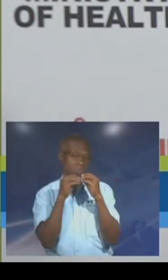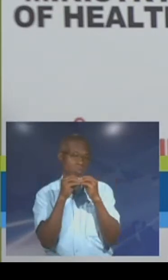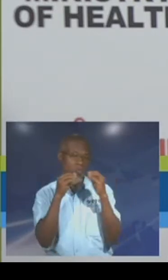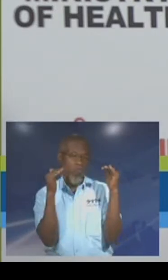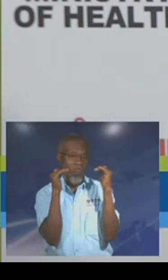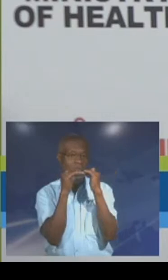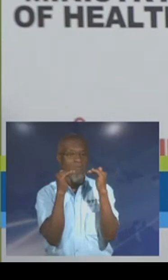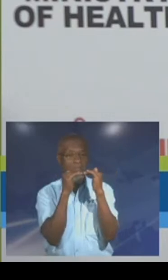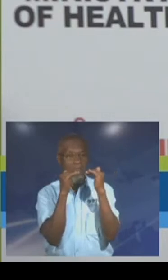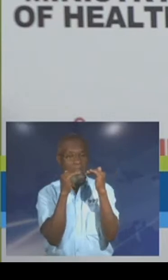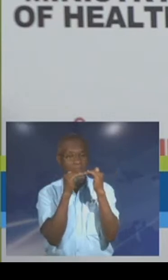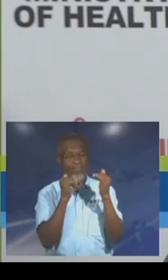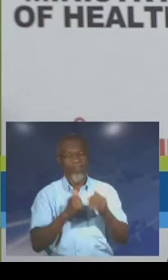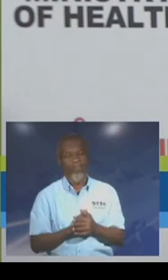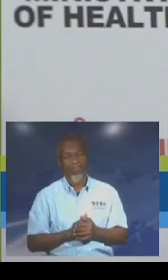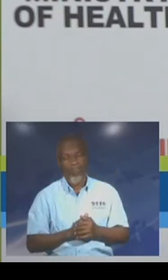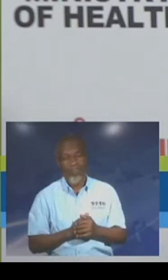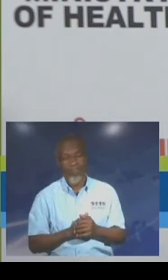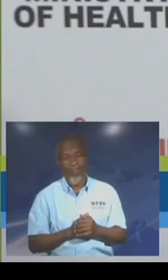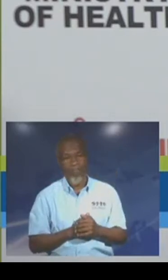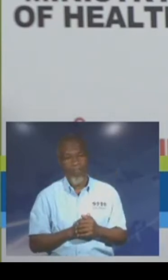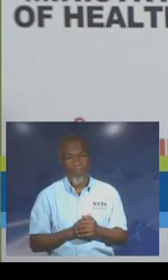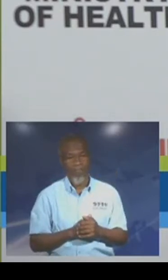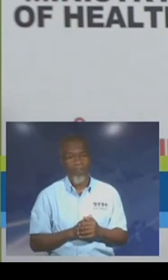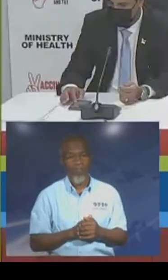you a fulsome answer.